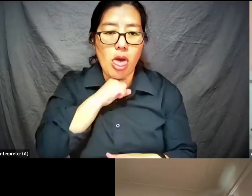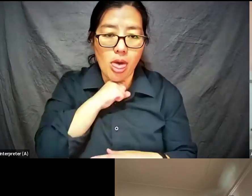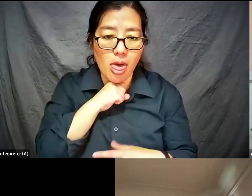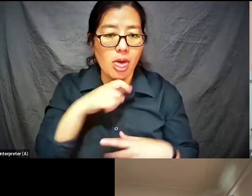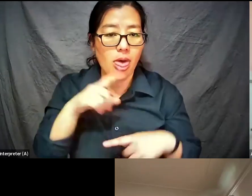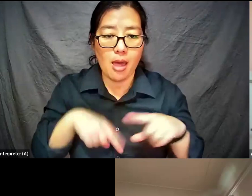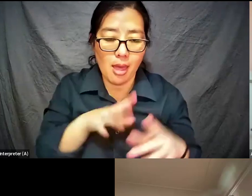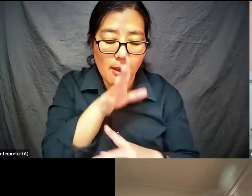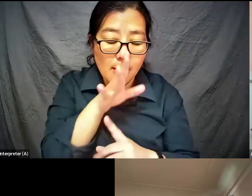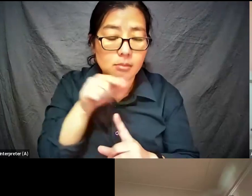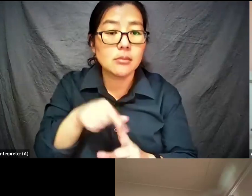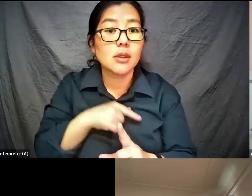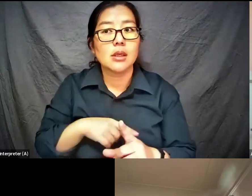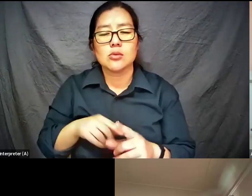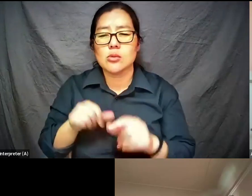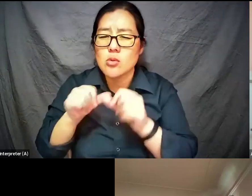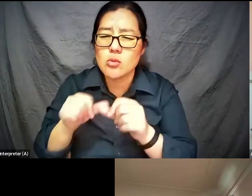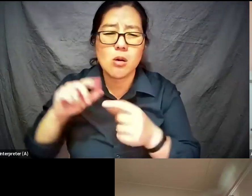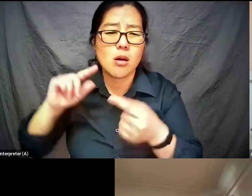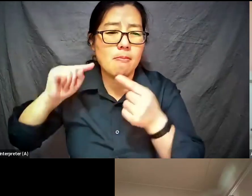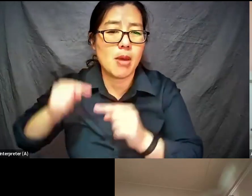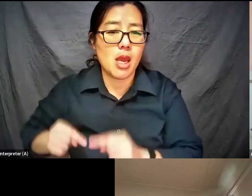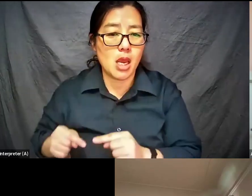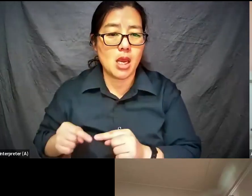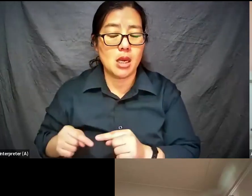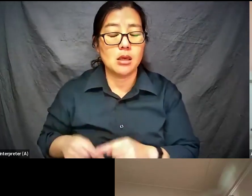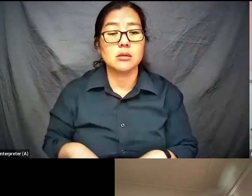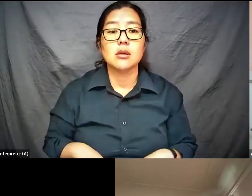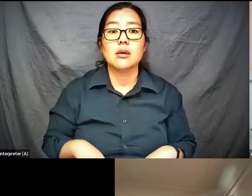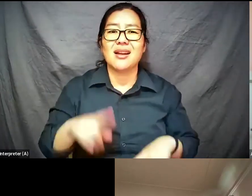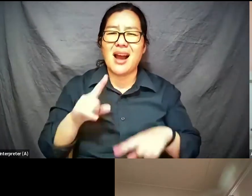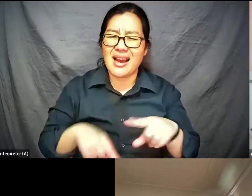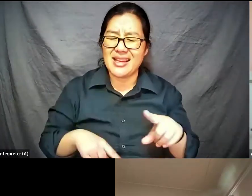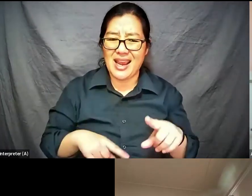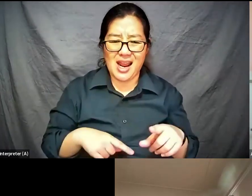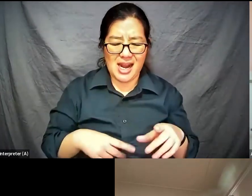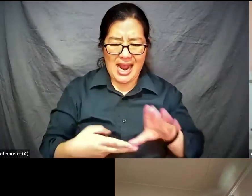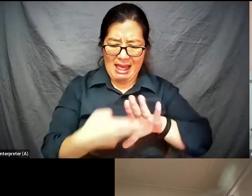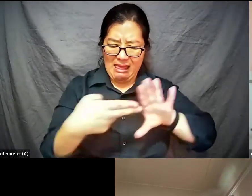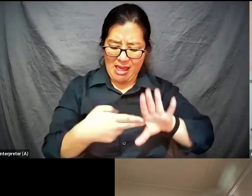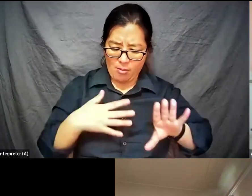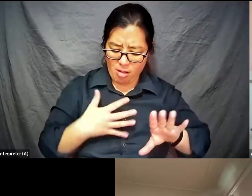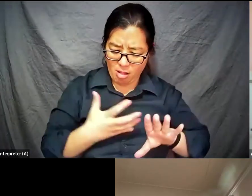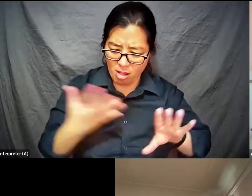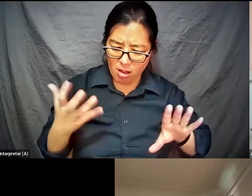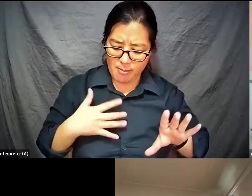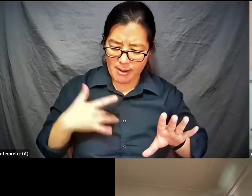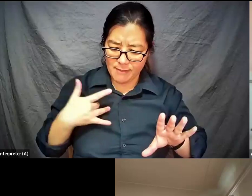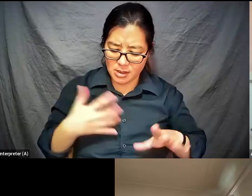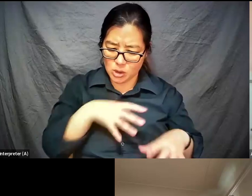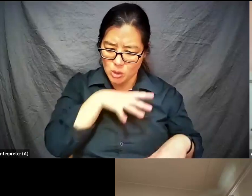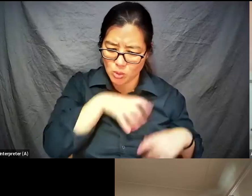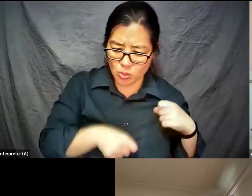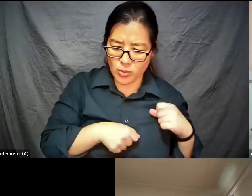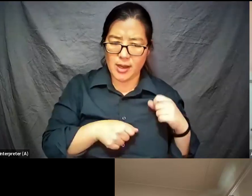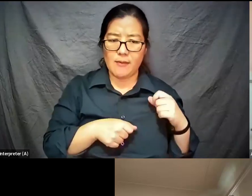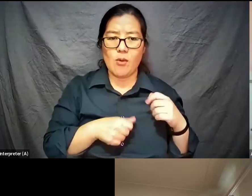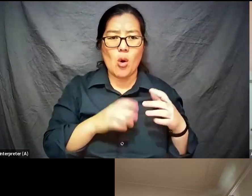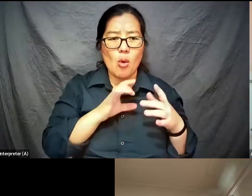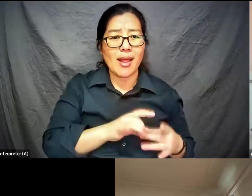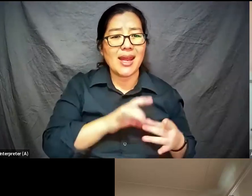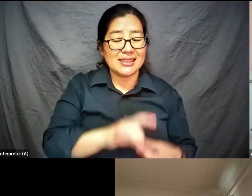is anti-colonial and moving away from like dominant forms of language, like English, for example, or like using